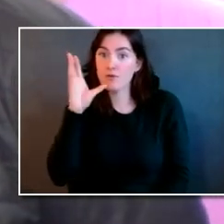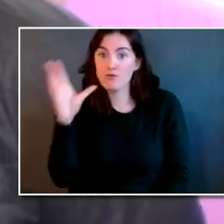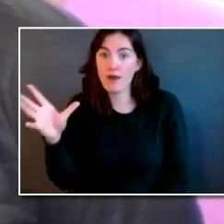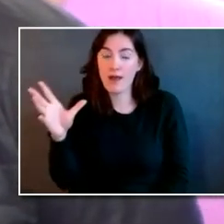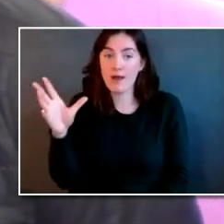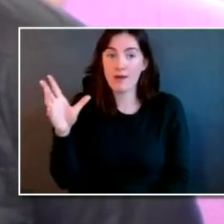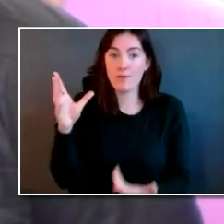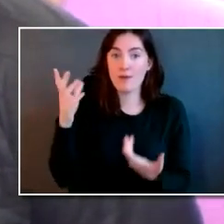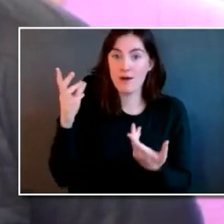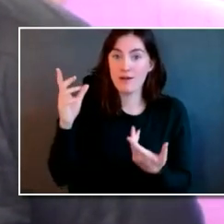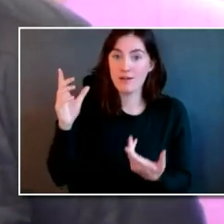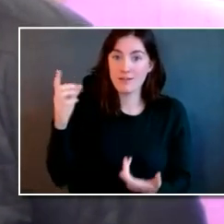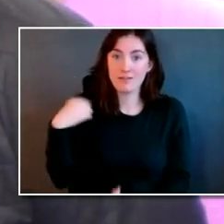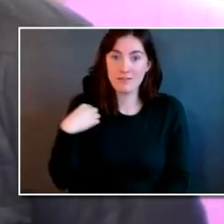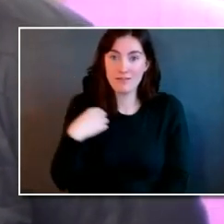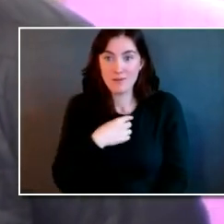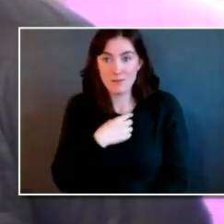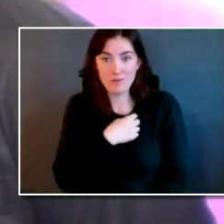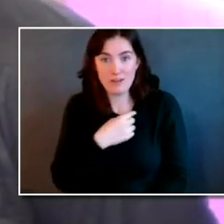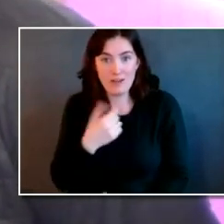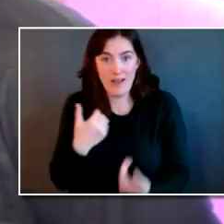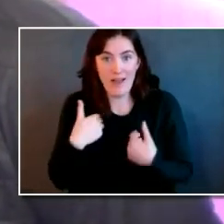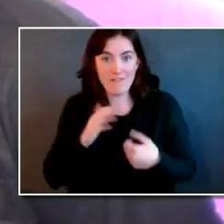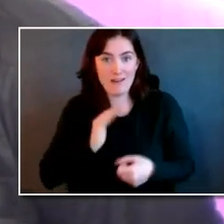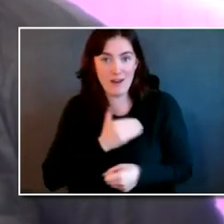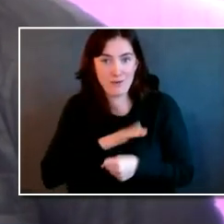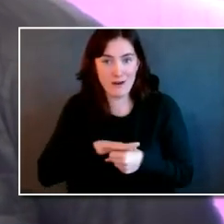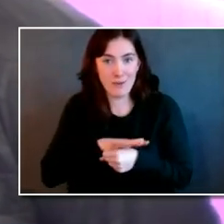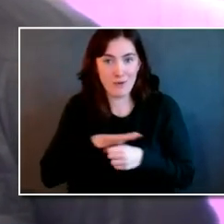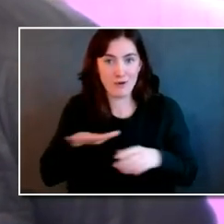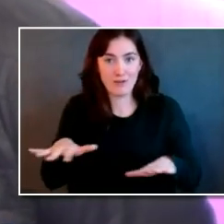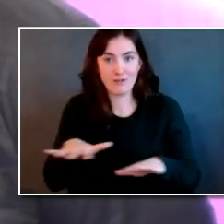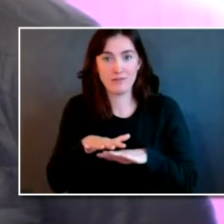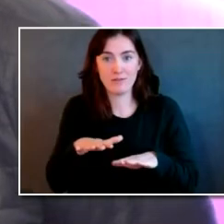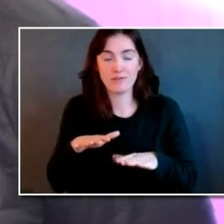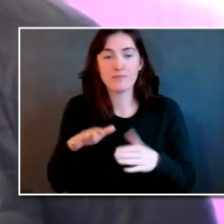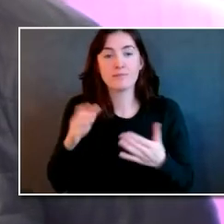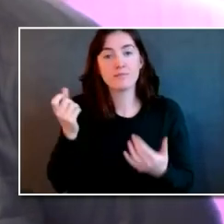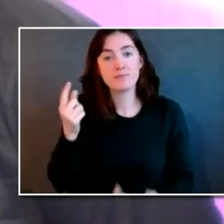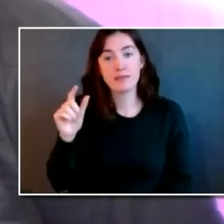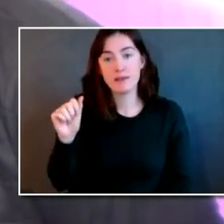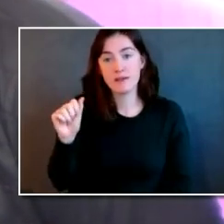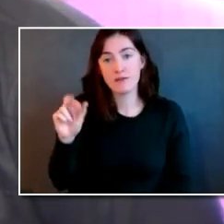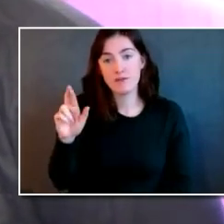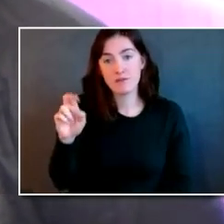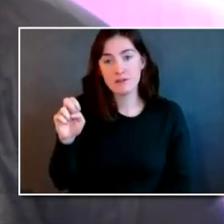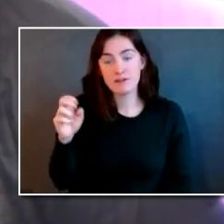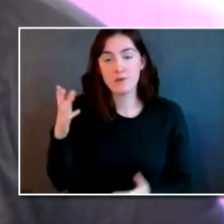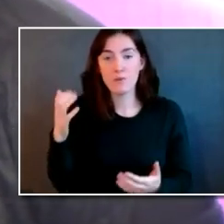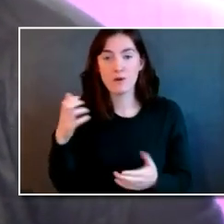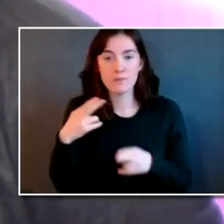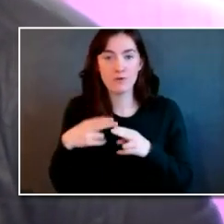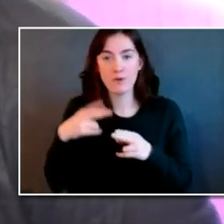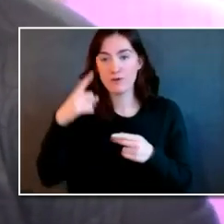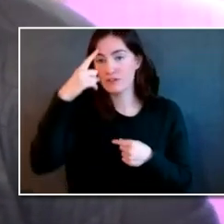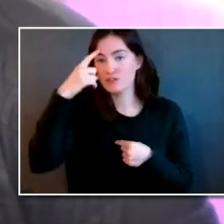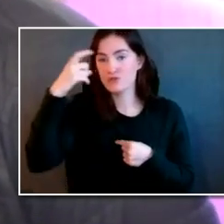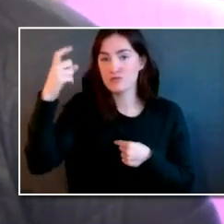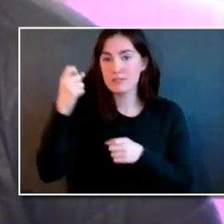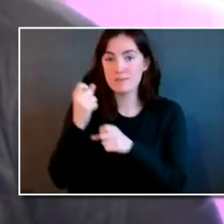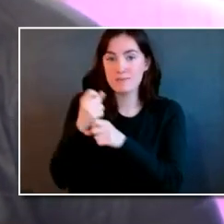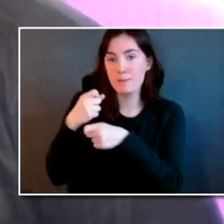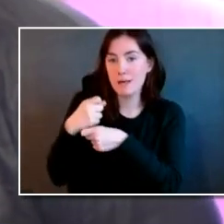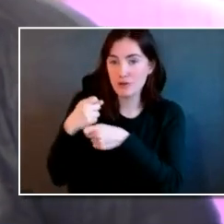our backyard. And I will say that ARE, we want to be called dream makers because a lot of our